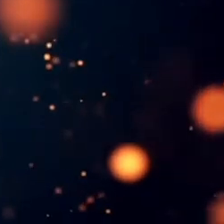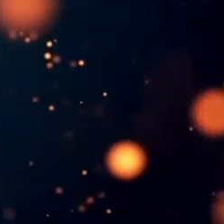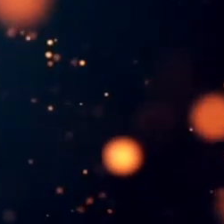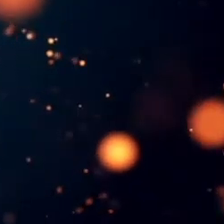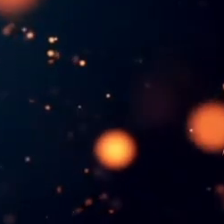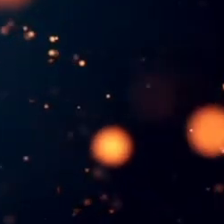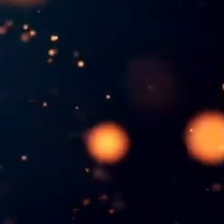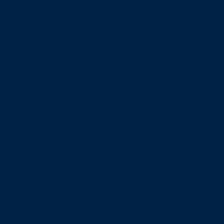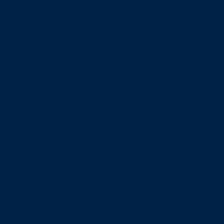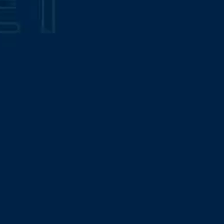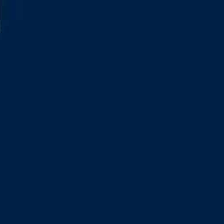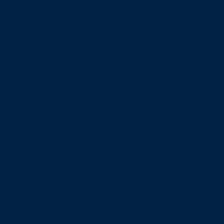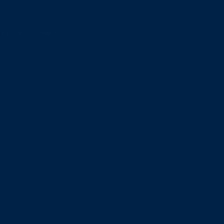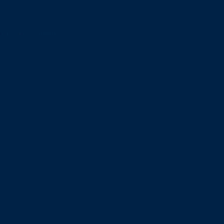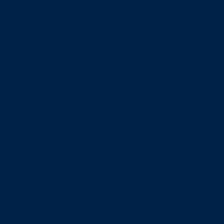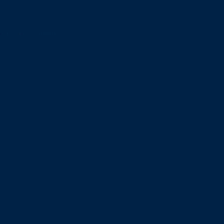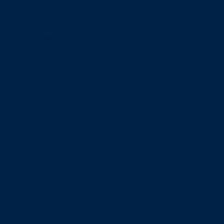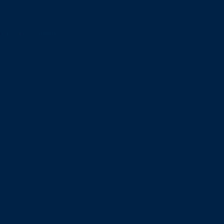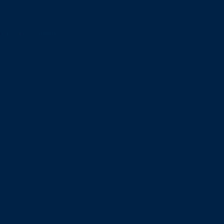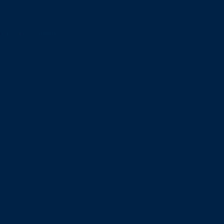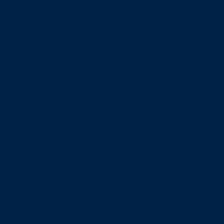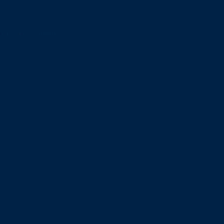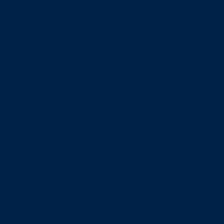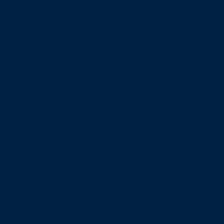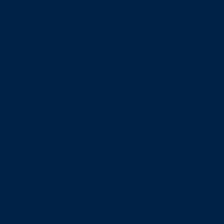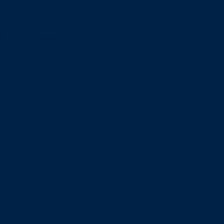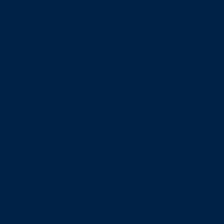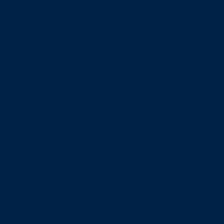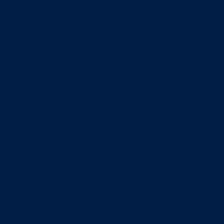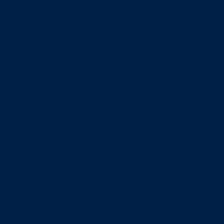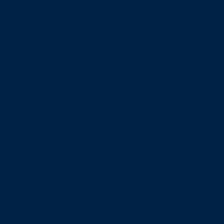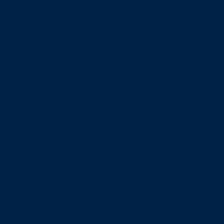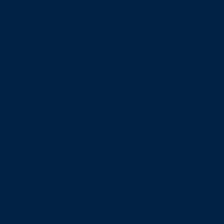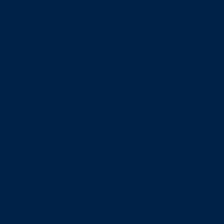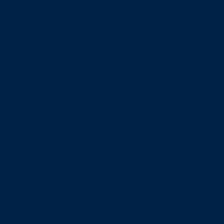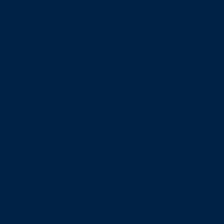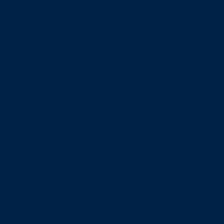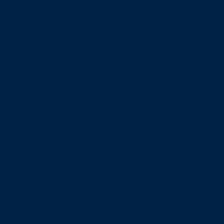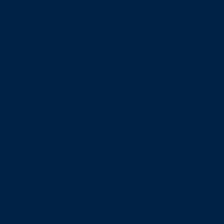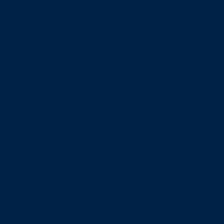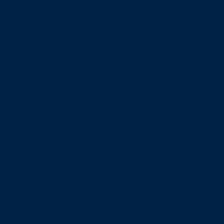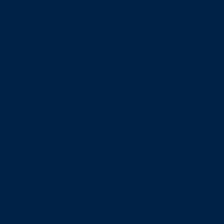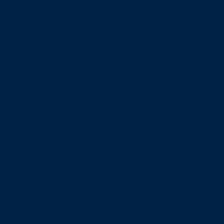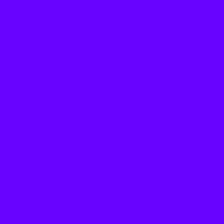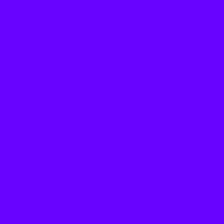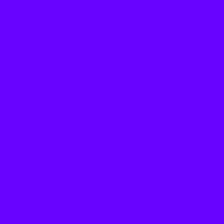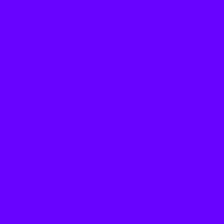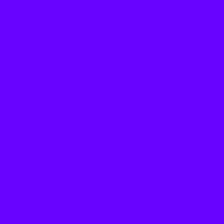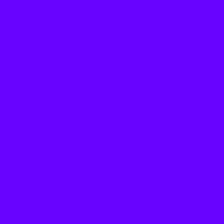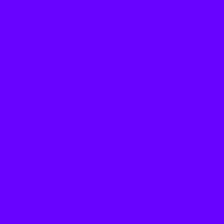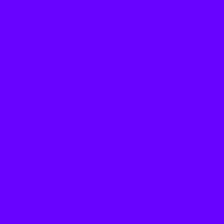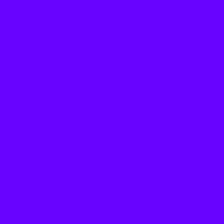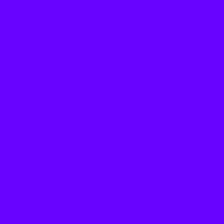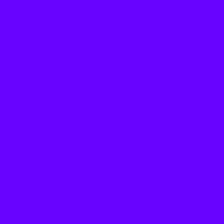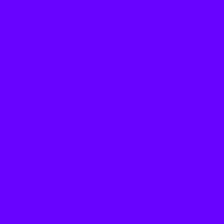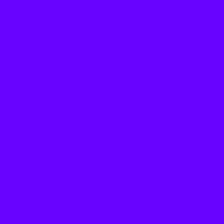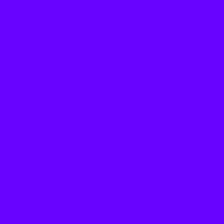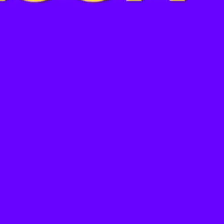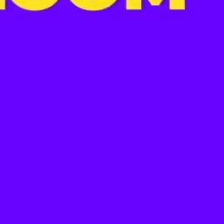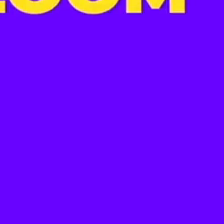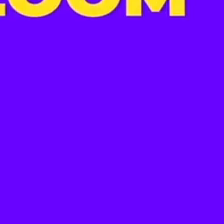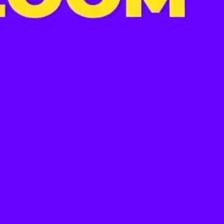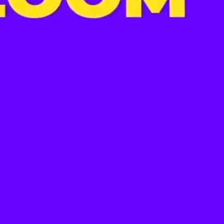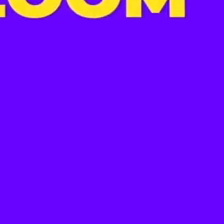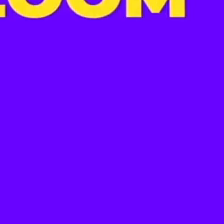and for you. We want to thank all our Safari groups for continuing to meet faithfully during this season. We expect